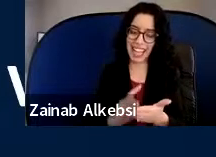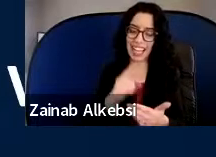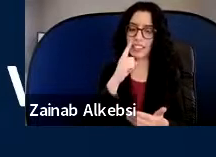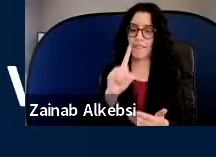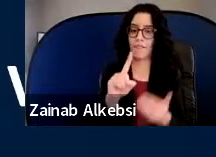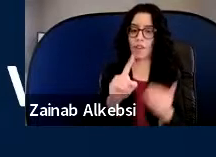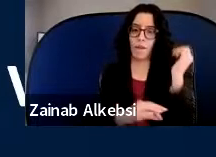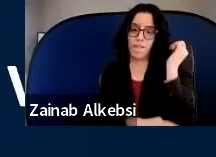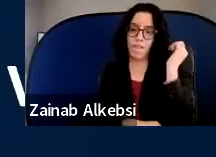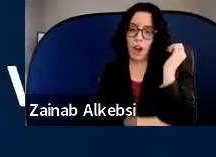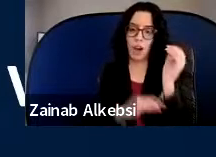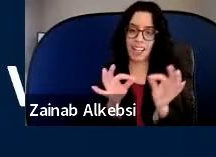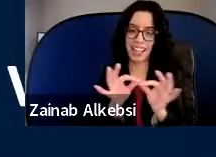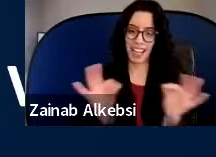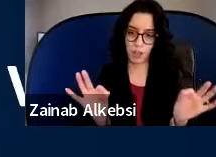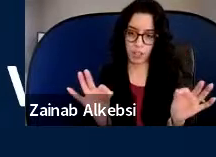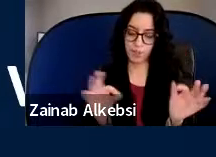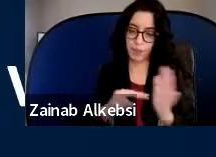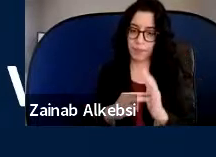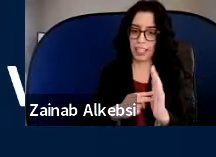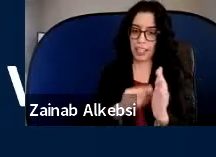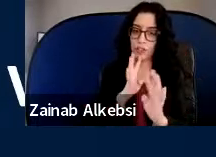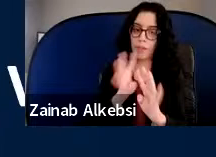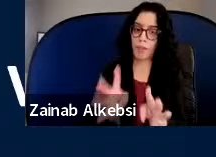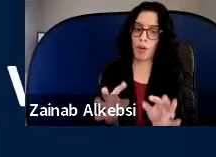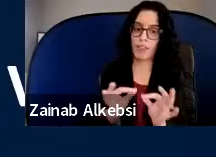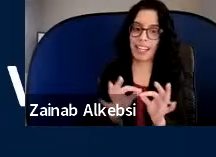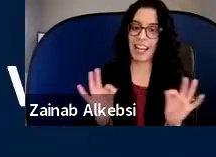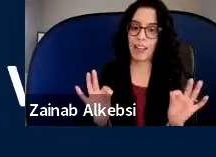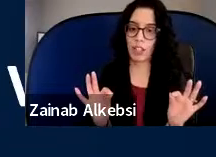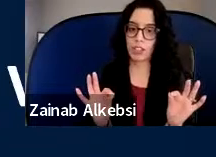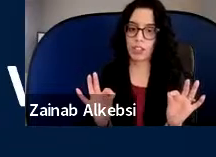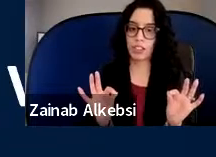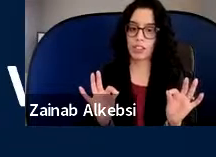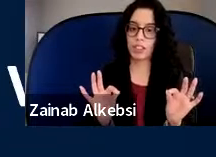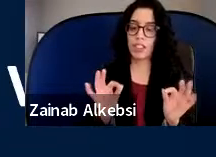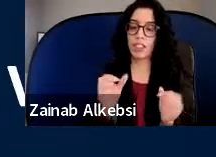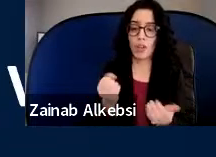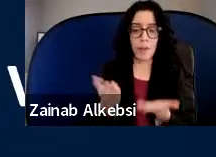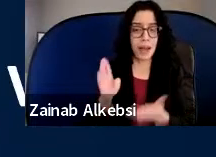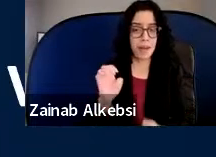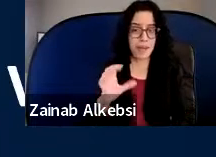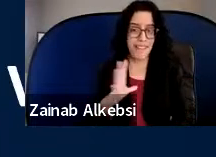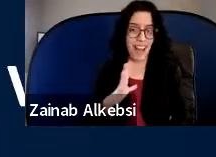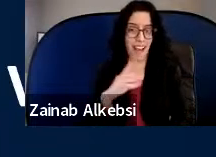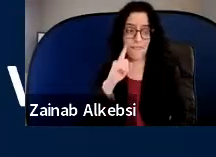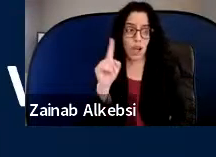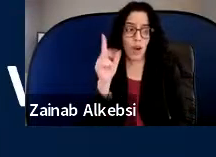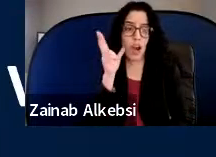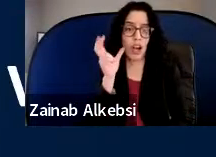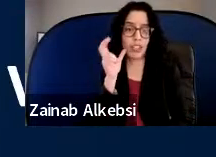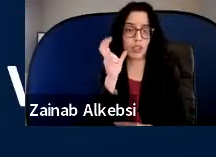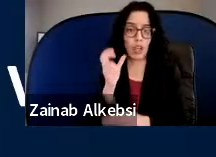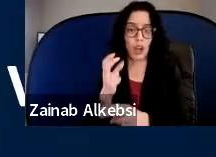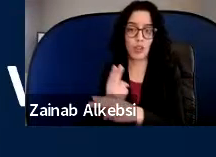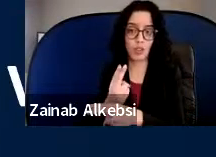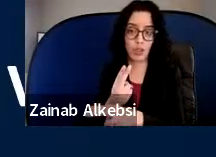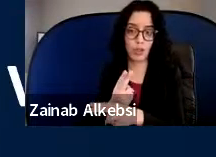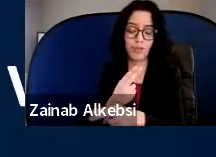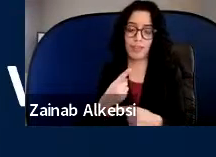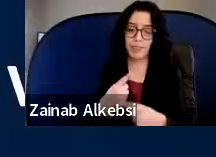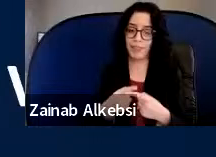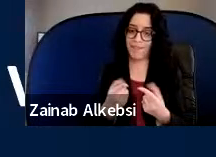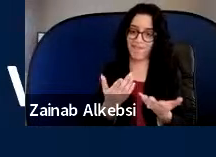no other ability for on-site interpreters, it's inadequate. VRI can work effectively for foreign